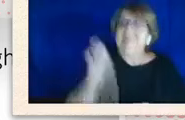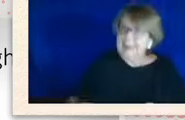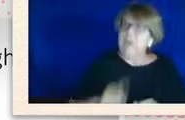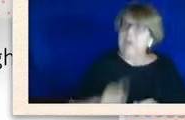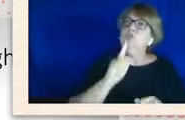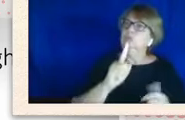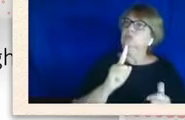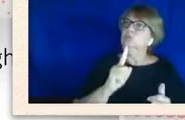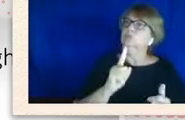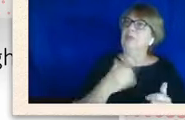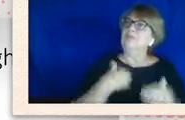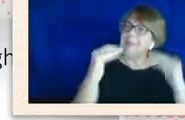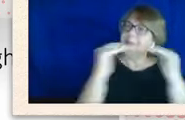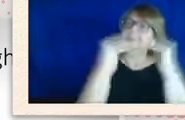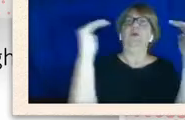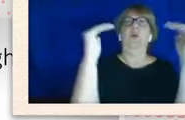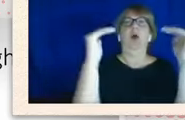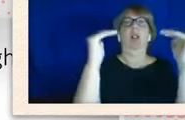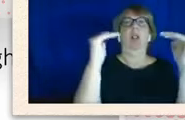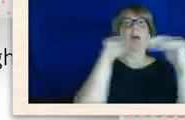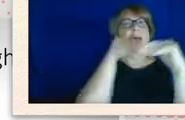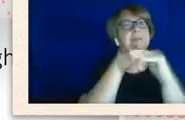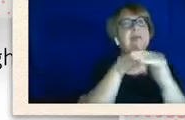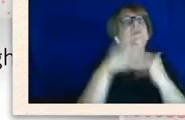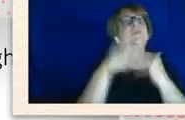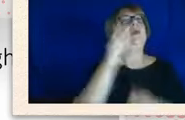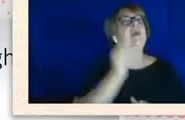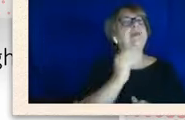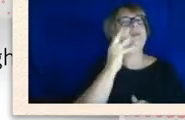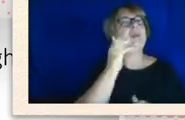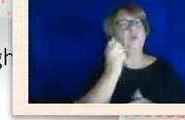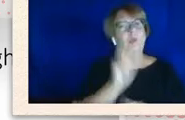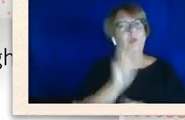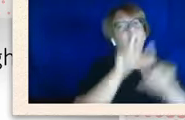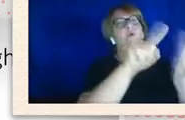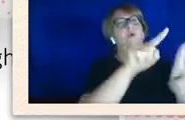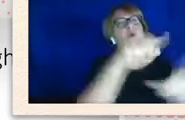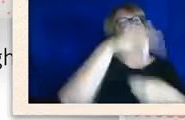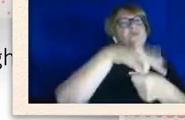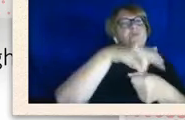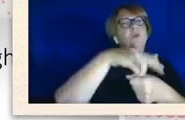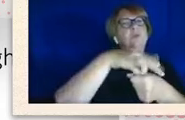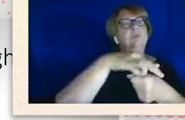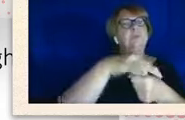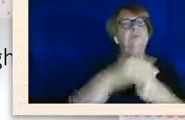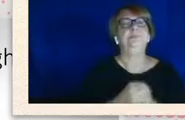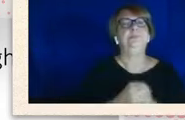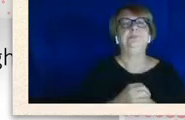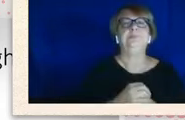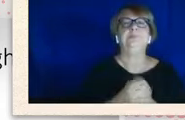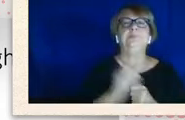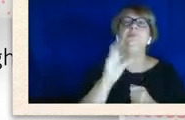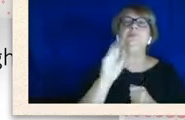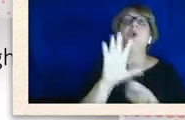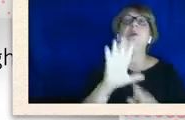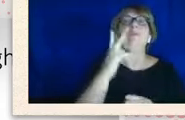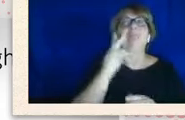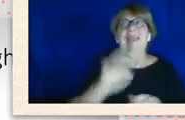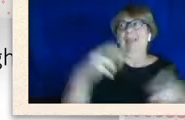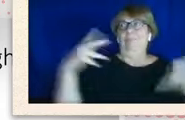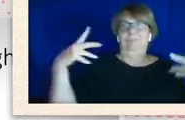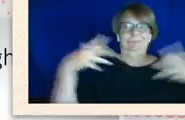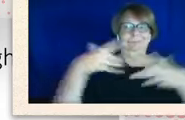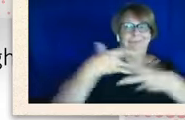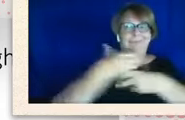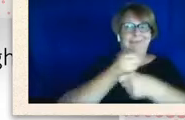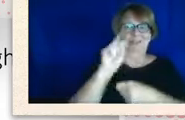equal, accessible experience when they go to vote. So let's see if I can crunch 30 minutes from last year's session into